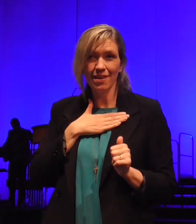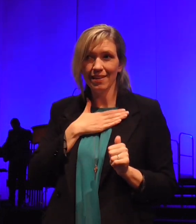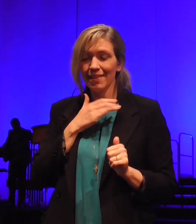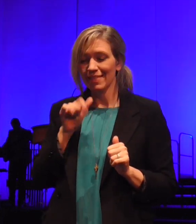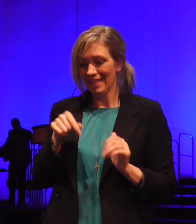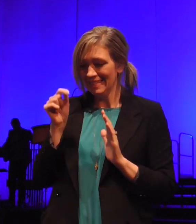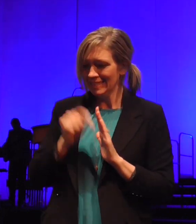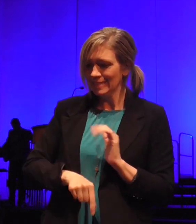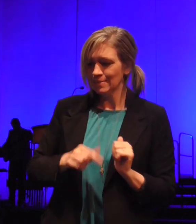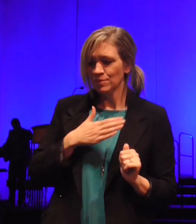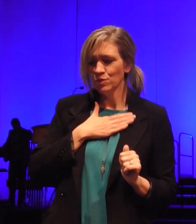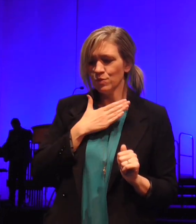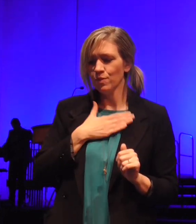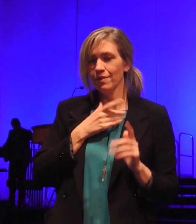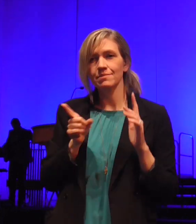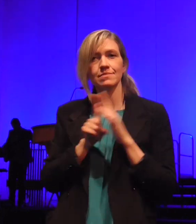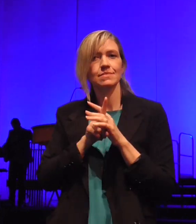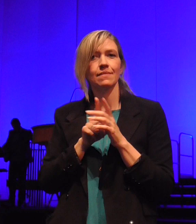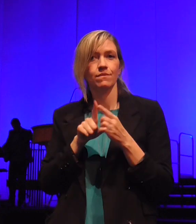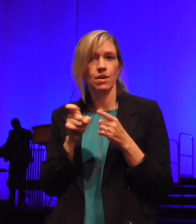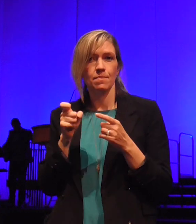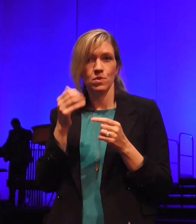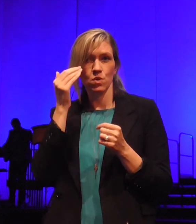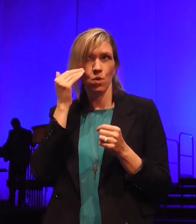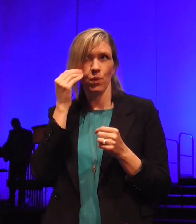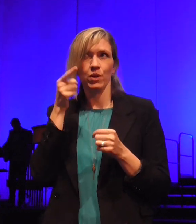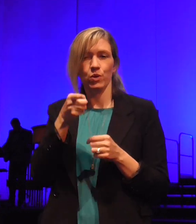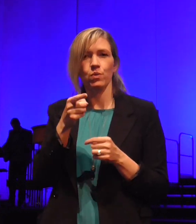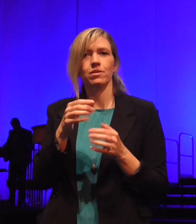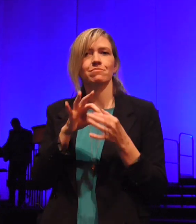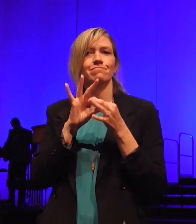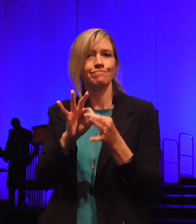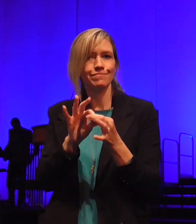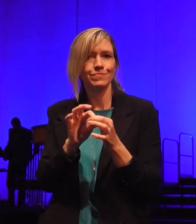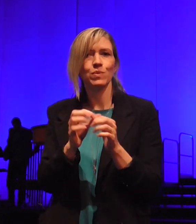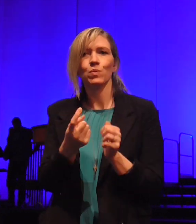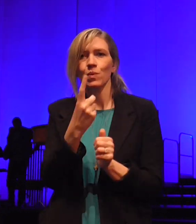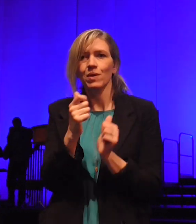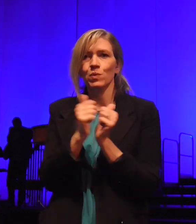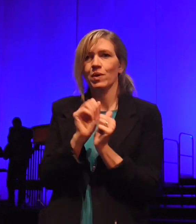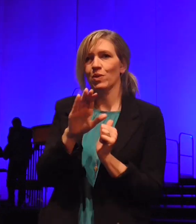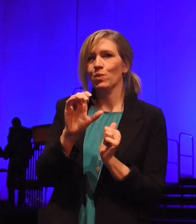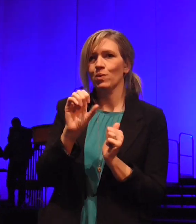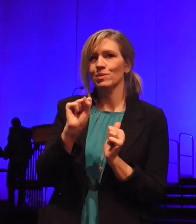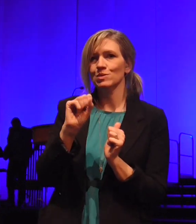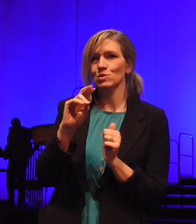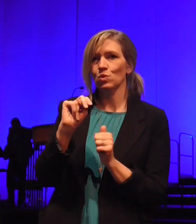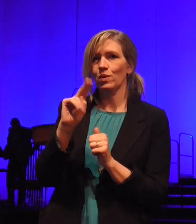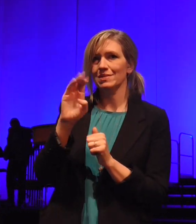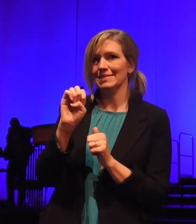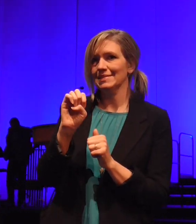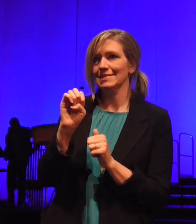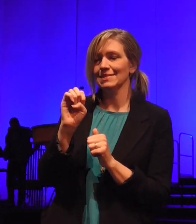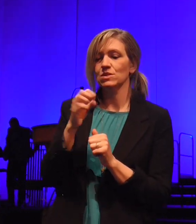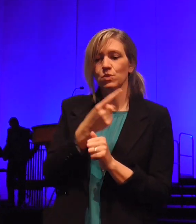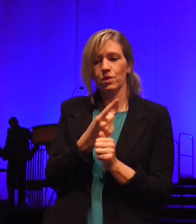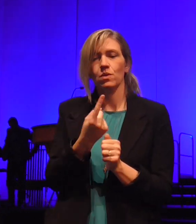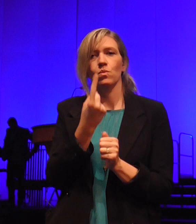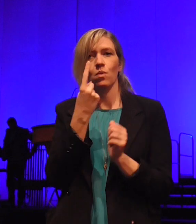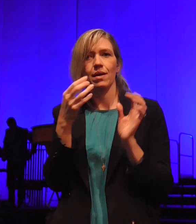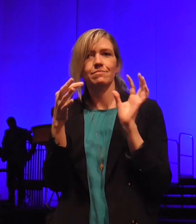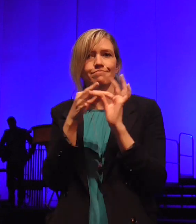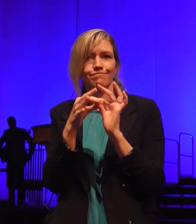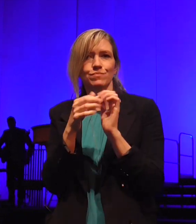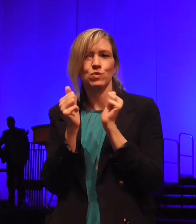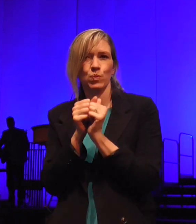that deep-seated joy that comes only from knowing you are one with your source. You are one